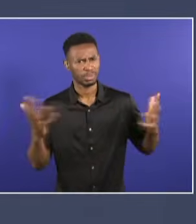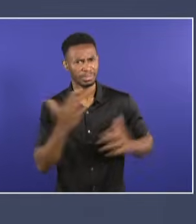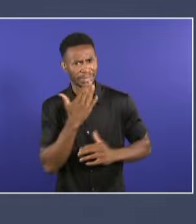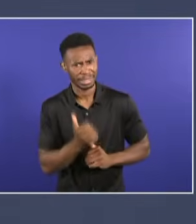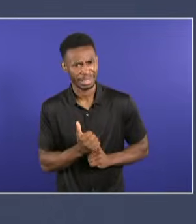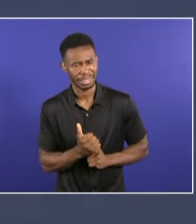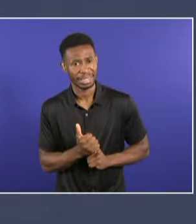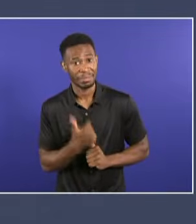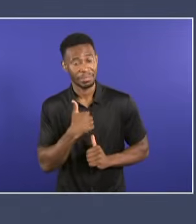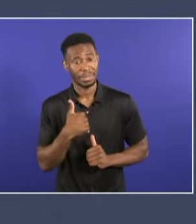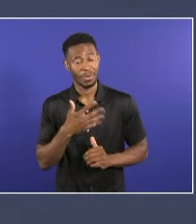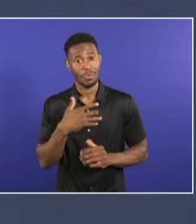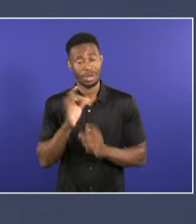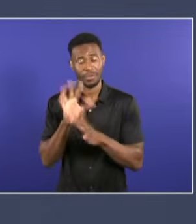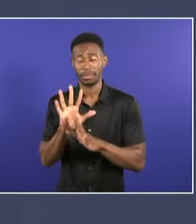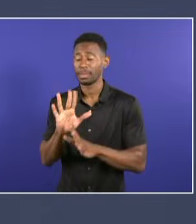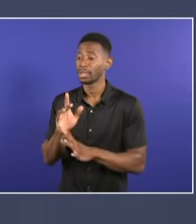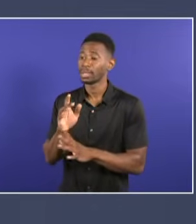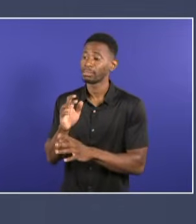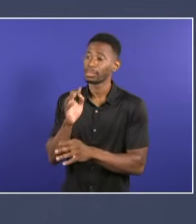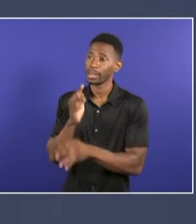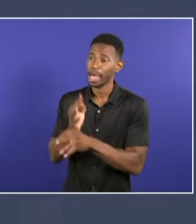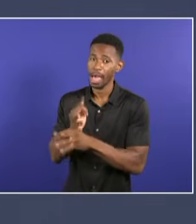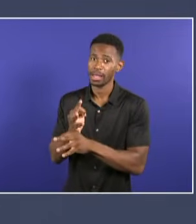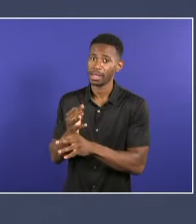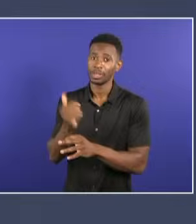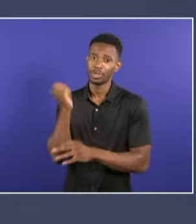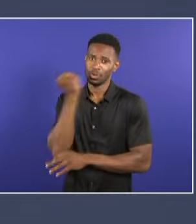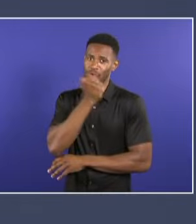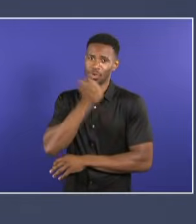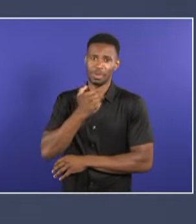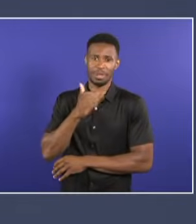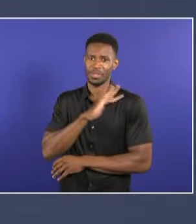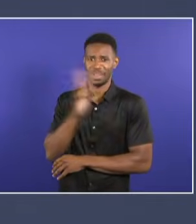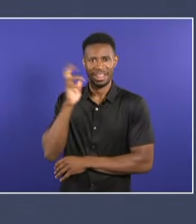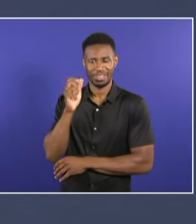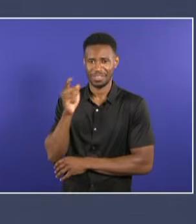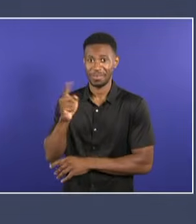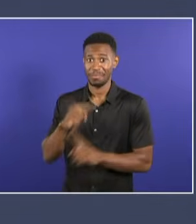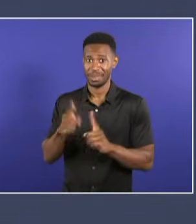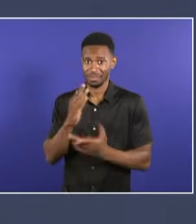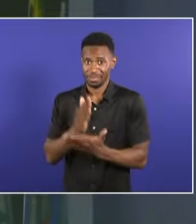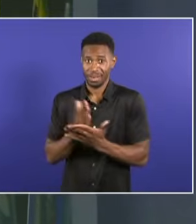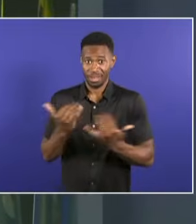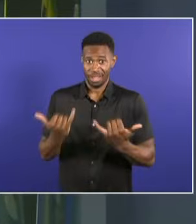I want to say, Dad, that I'm sorry I didn't listen, but I know that you're proud of me now.